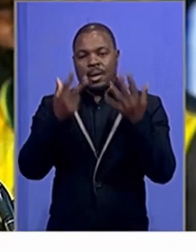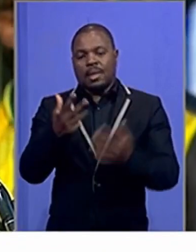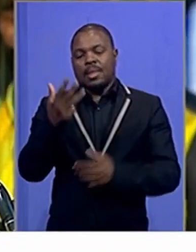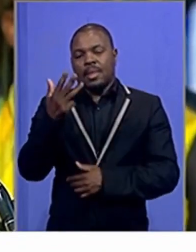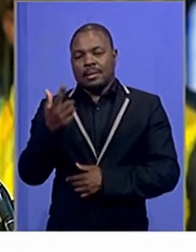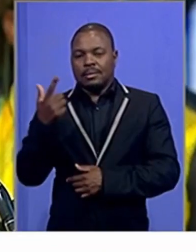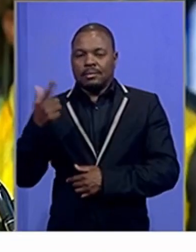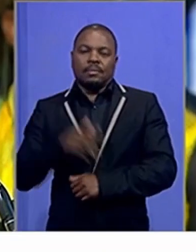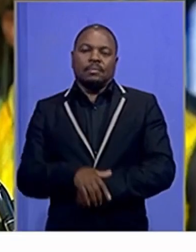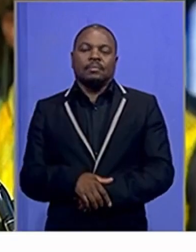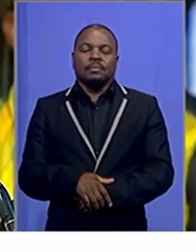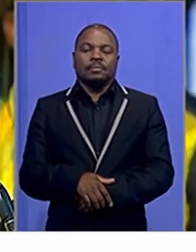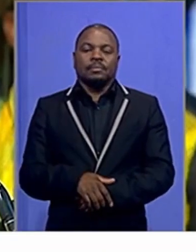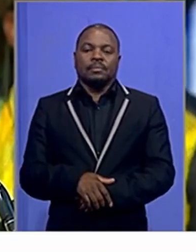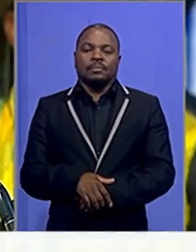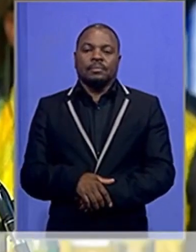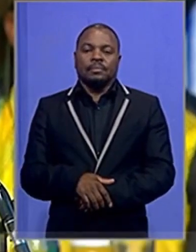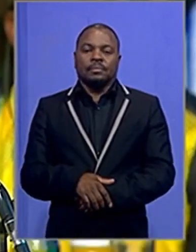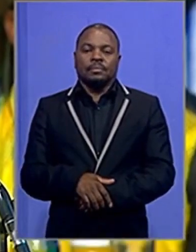1,897.